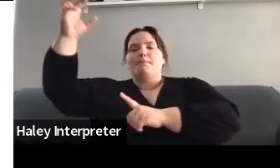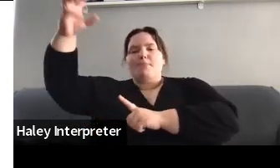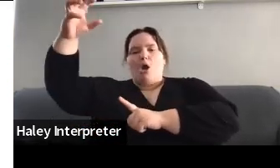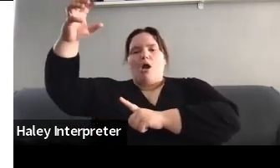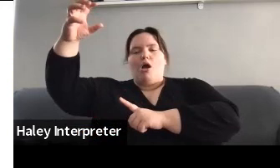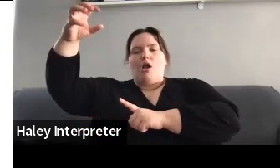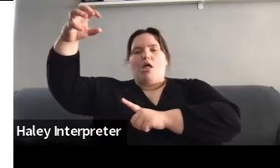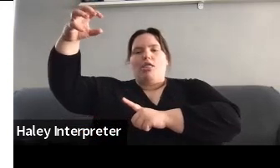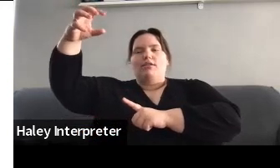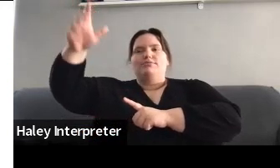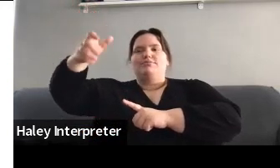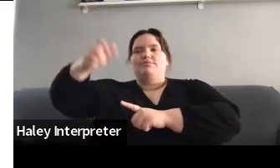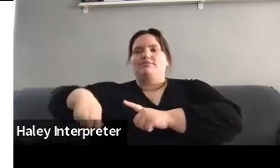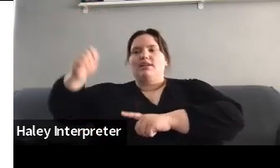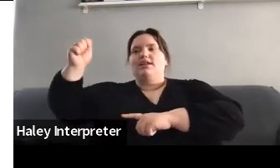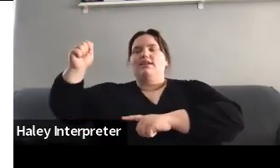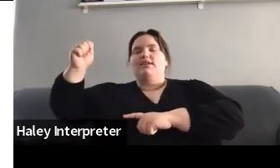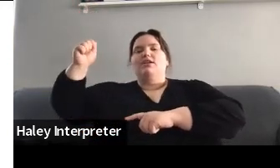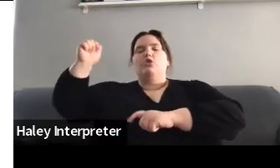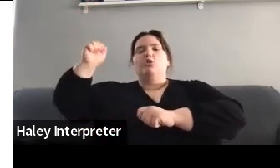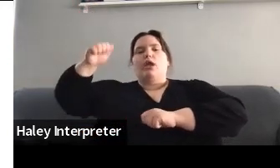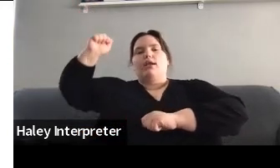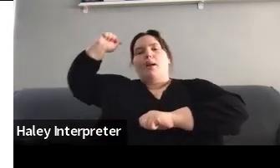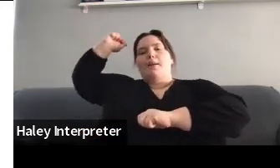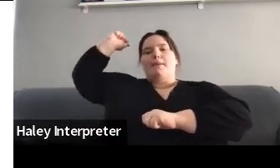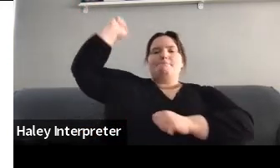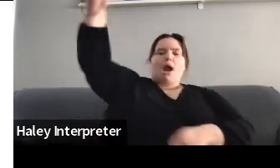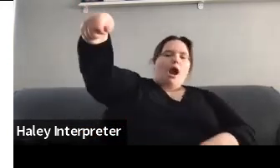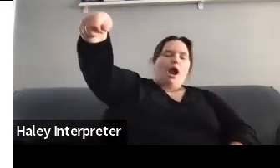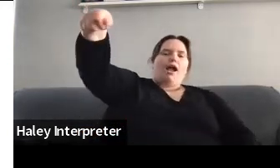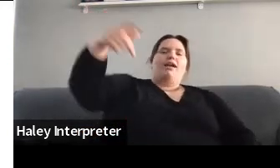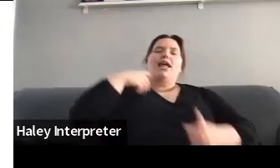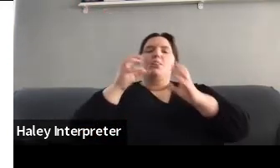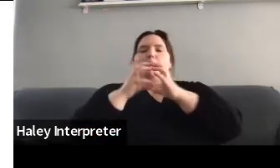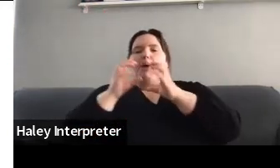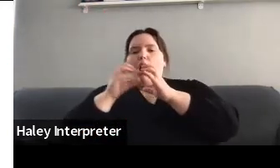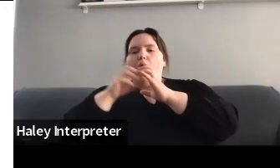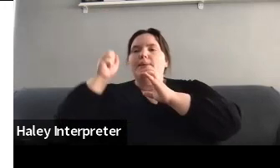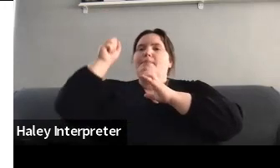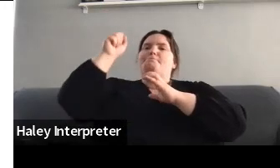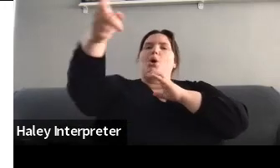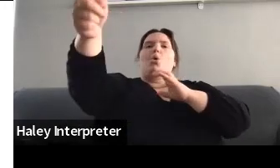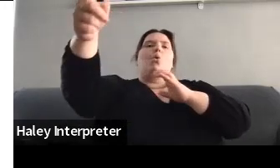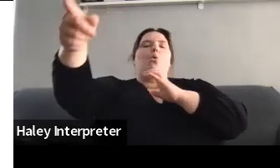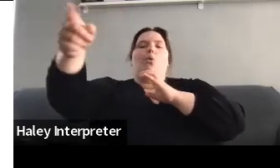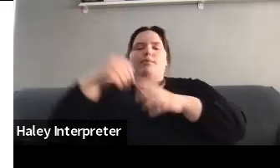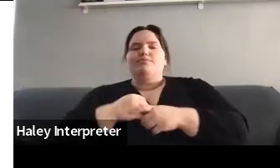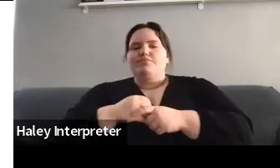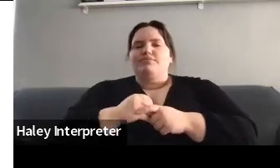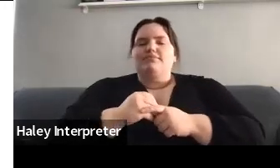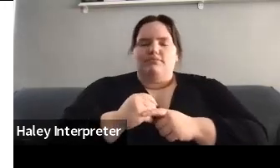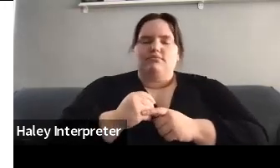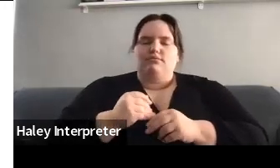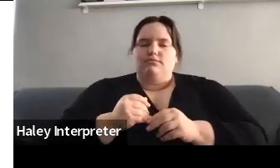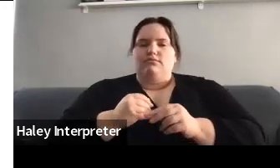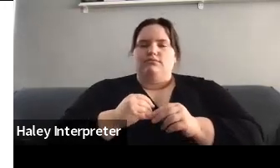lightweight. You can throw it above your head and throw the ball, and it kind of whips the tennis ball out.